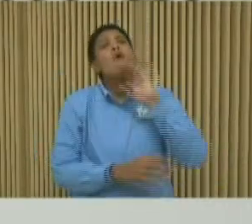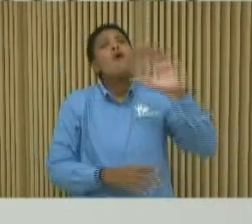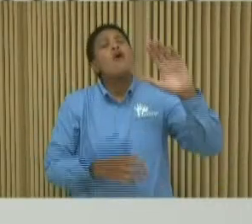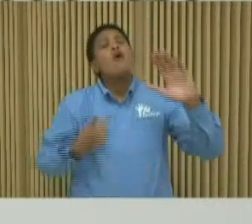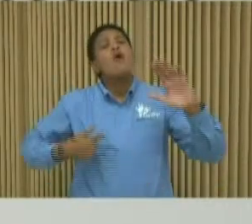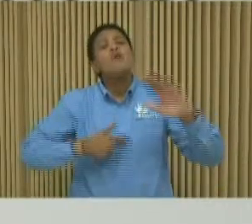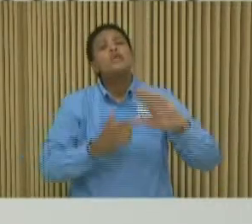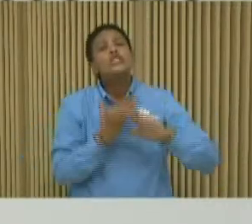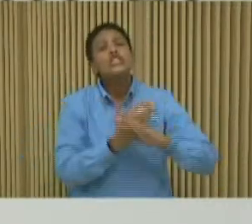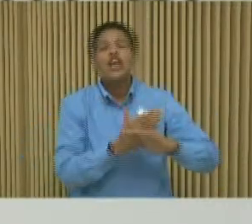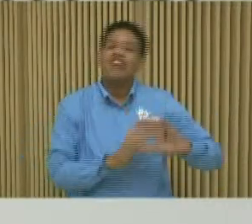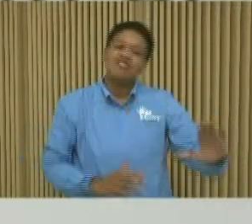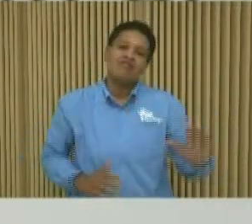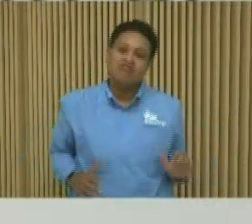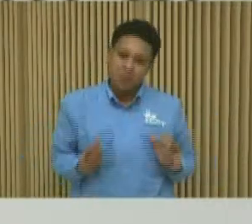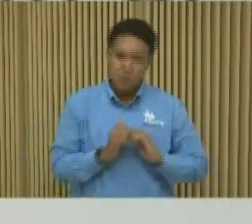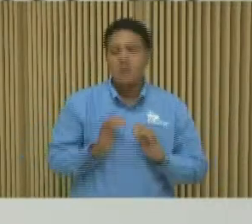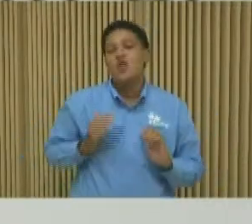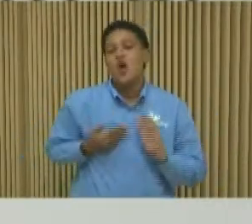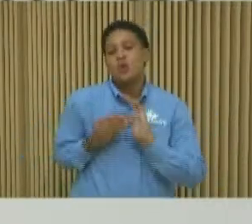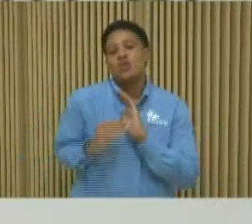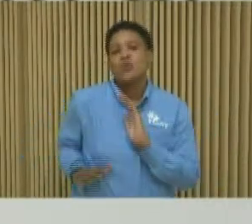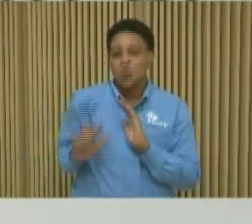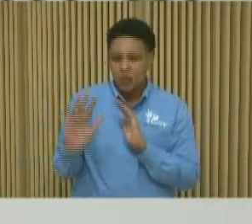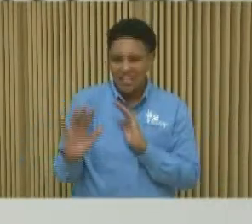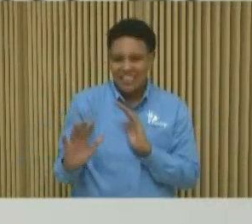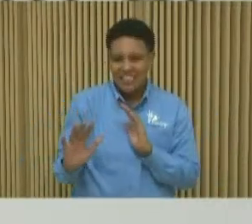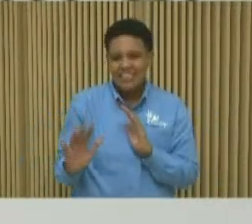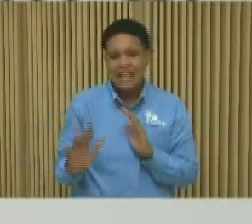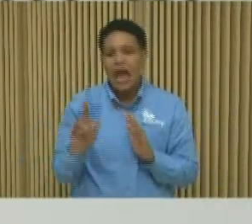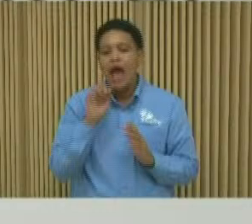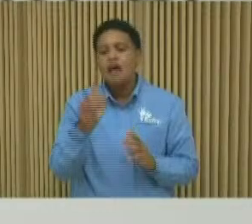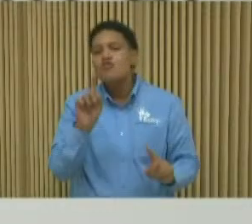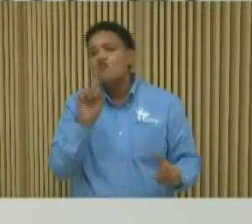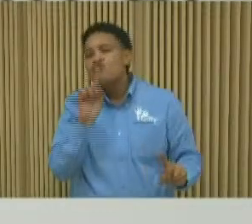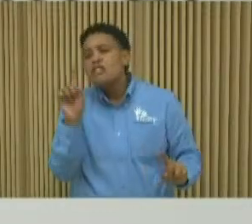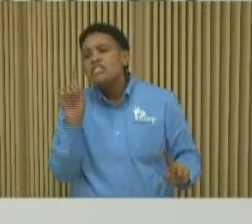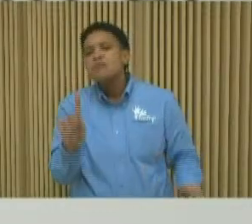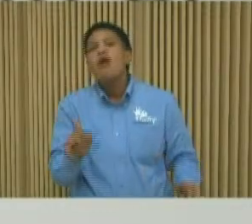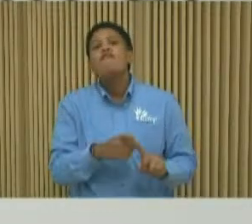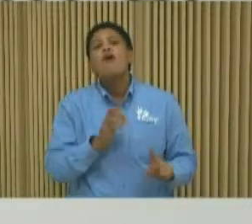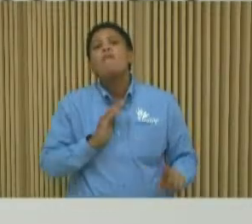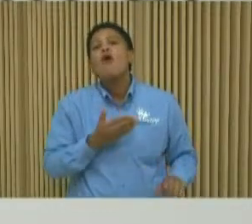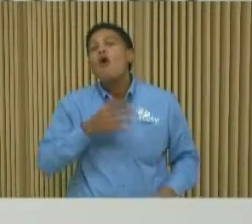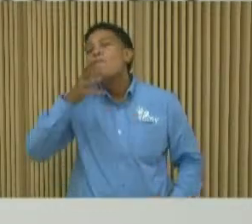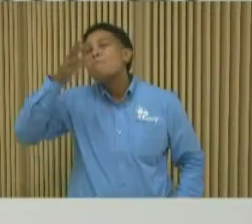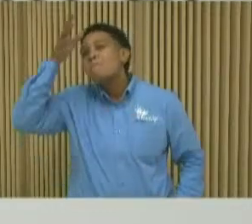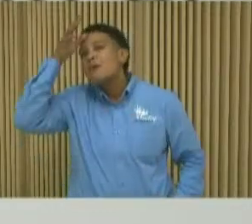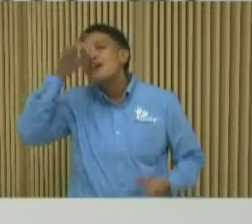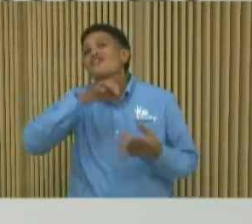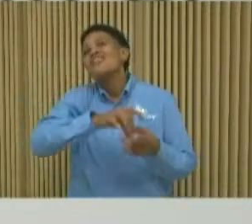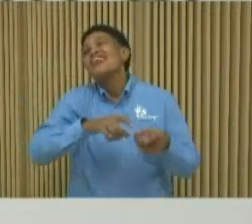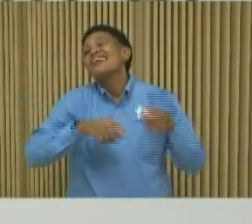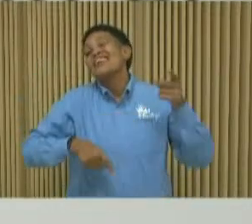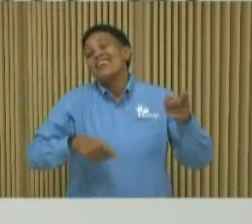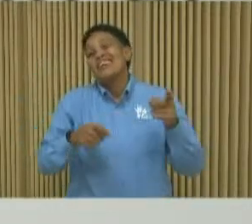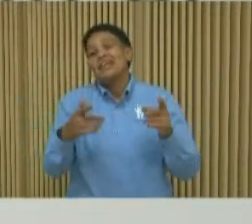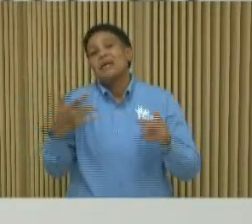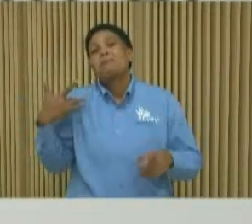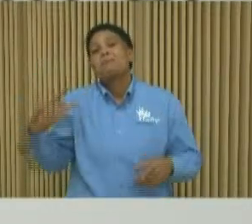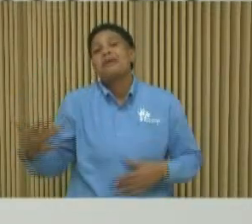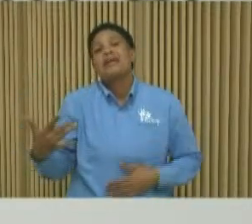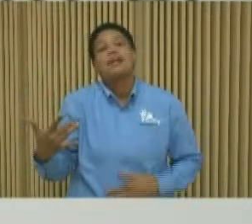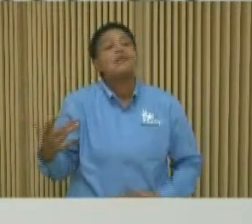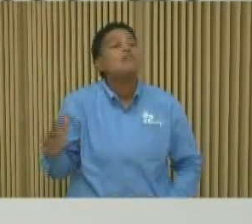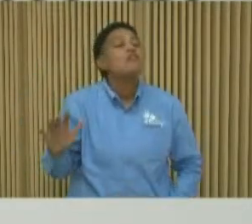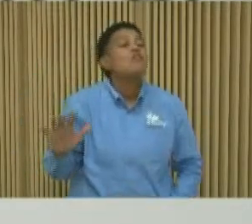share that with our students, and the response from our parents where that is concerned is usually